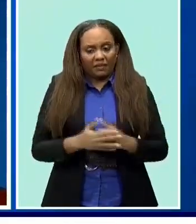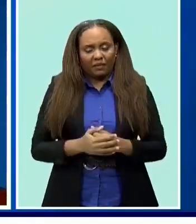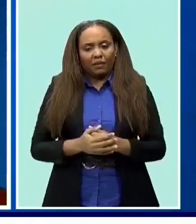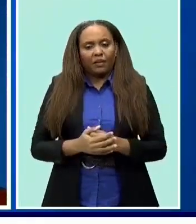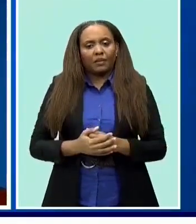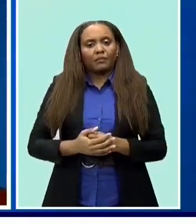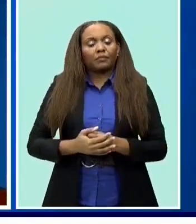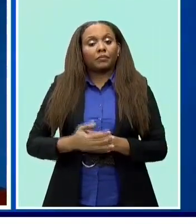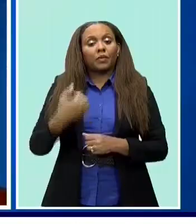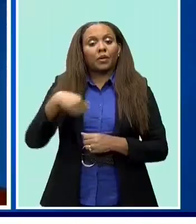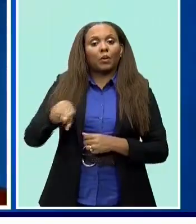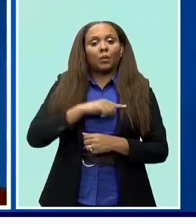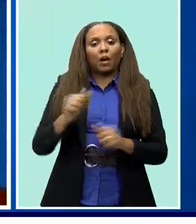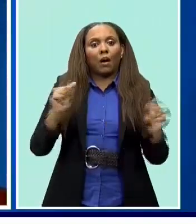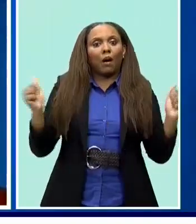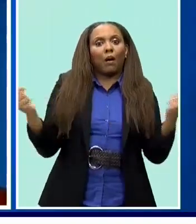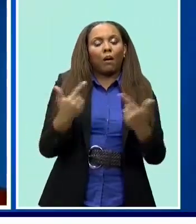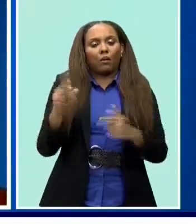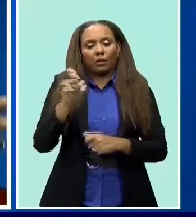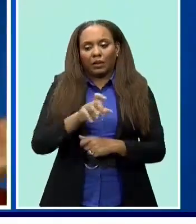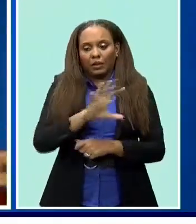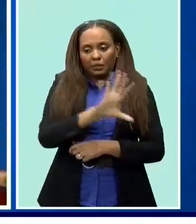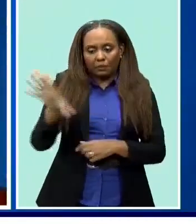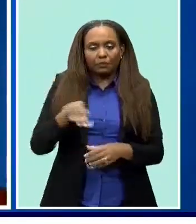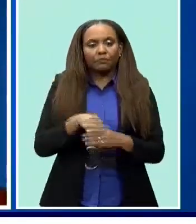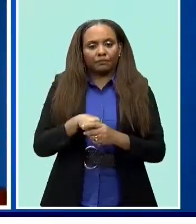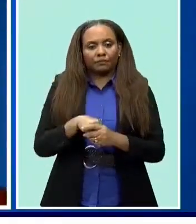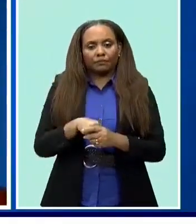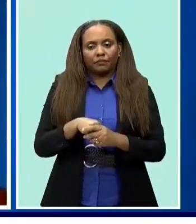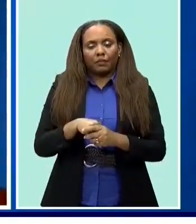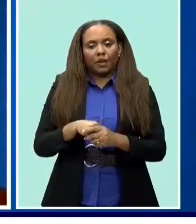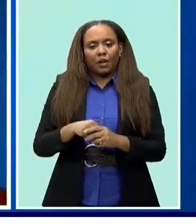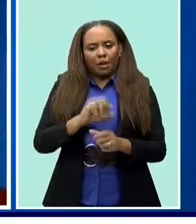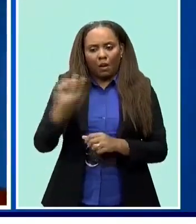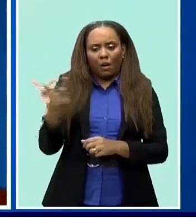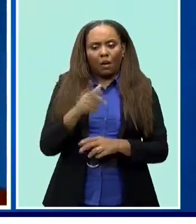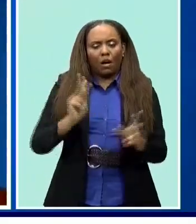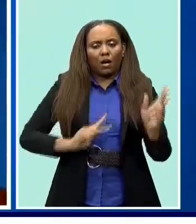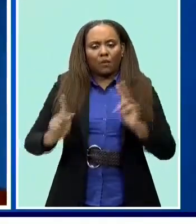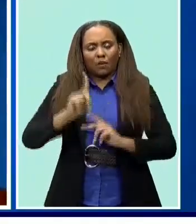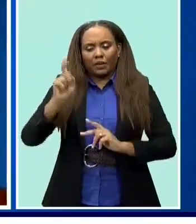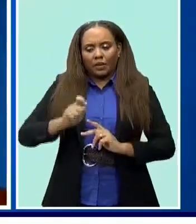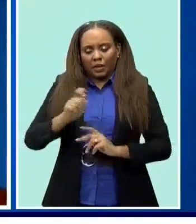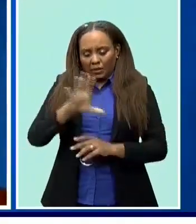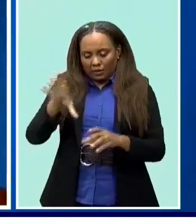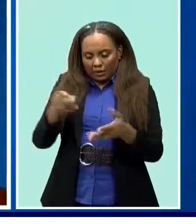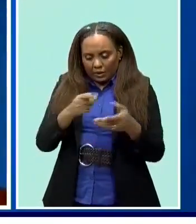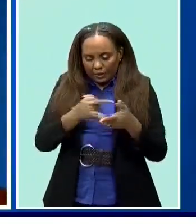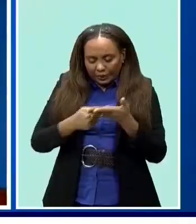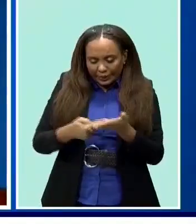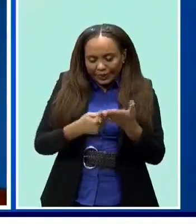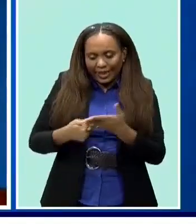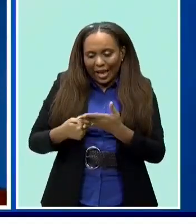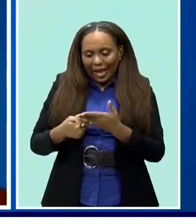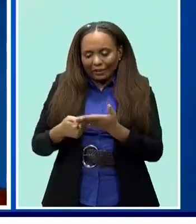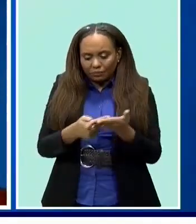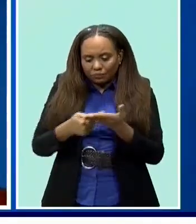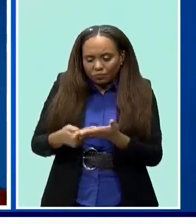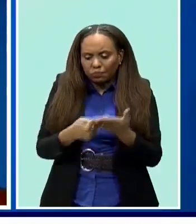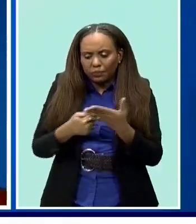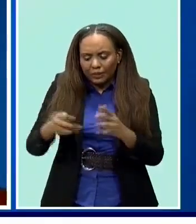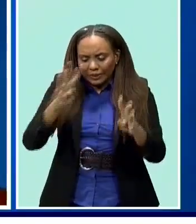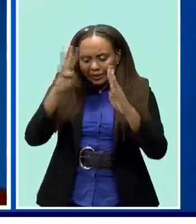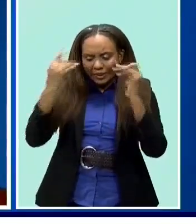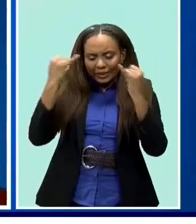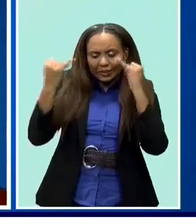not contend, then we do not know how to be able to create the consensus in a society that